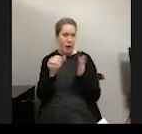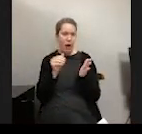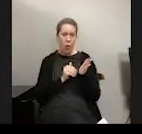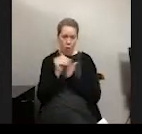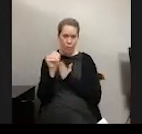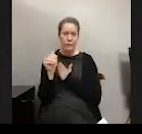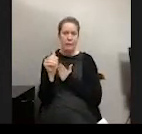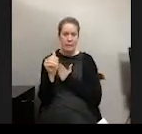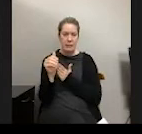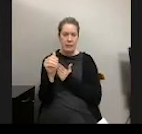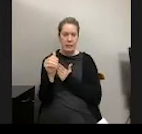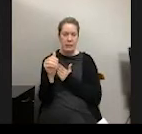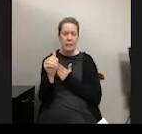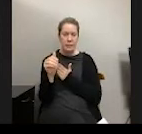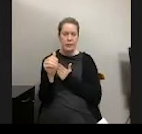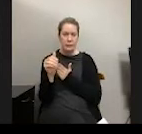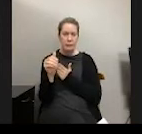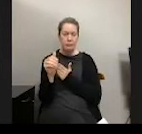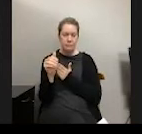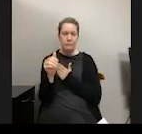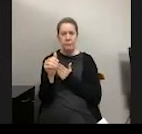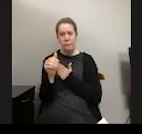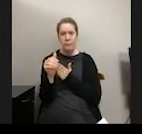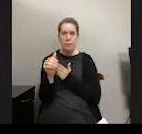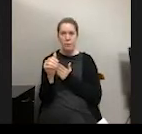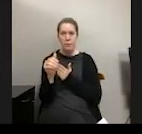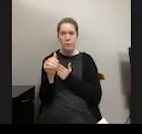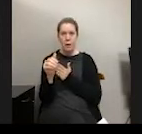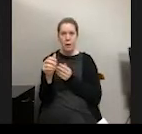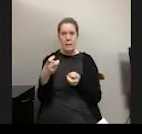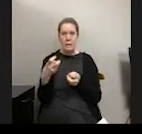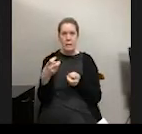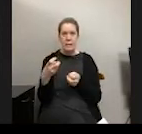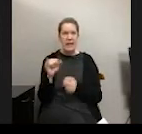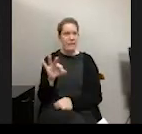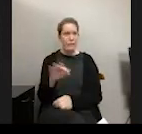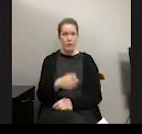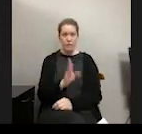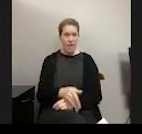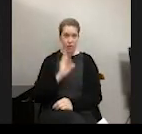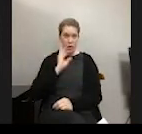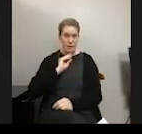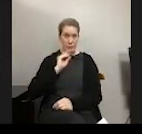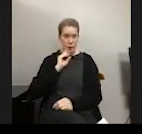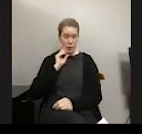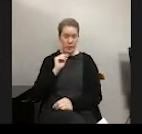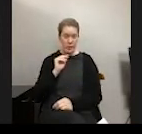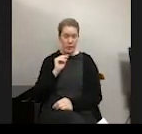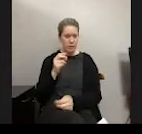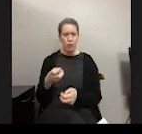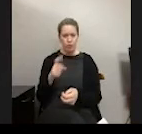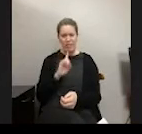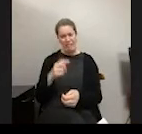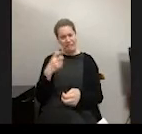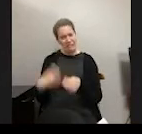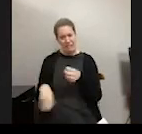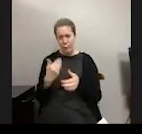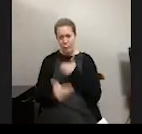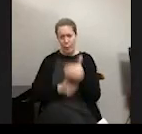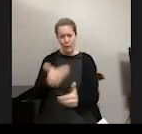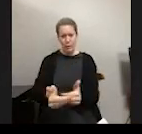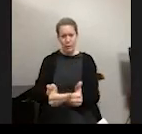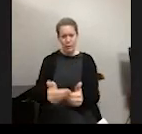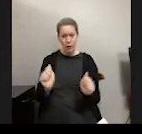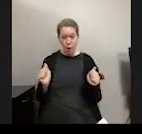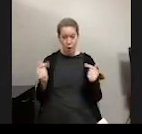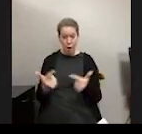a difficult thing to know how to do if you've never done it before. Not all artists are necessarily